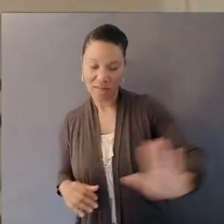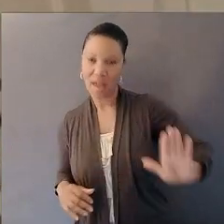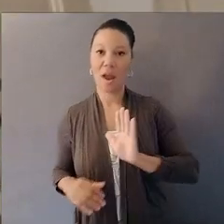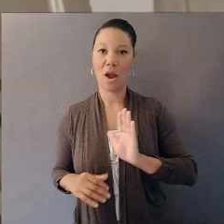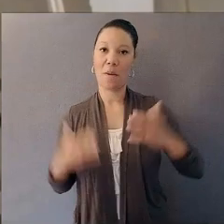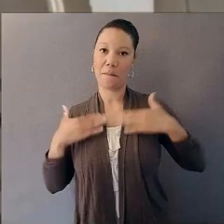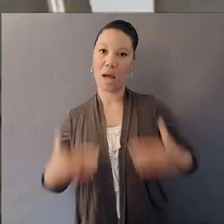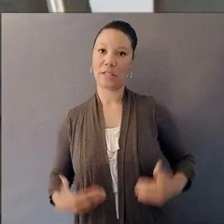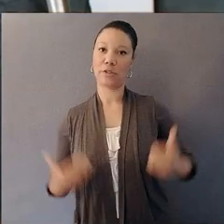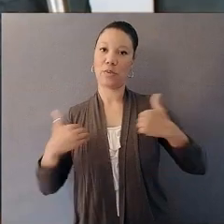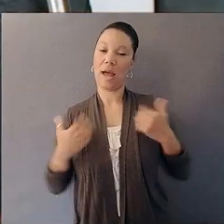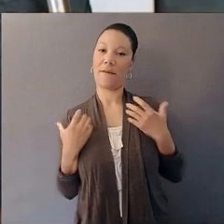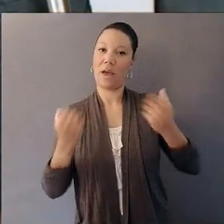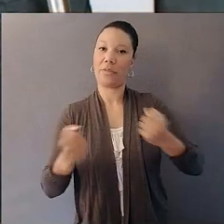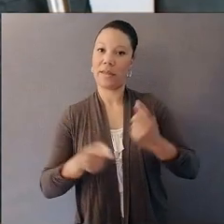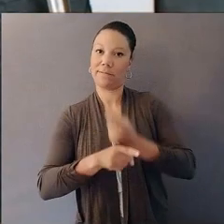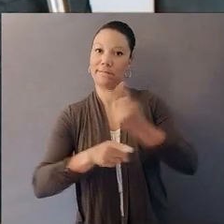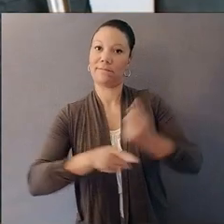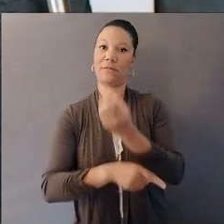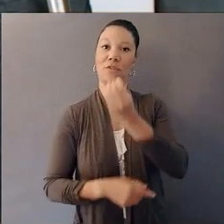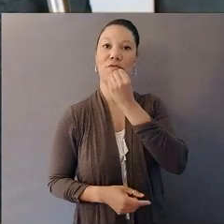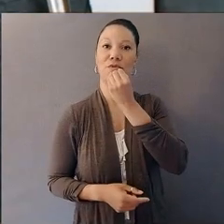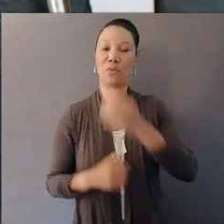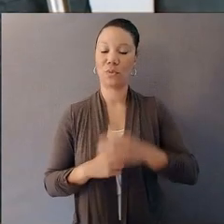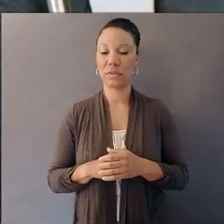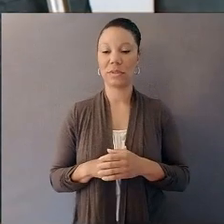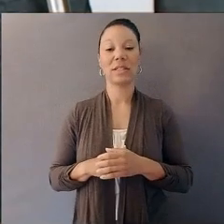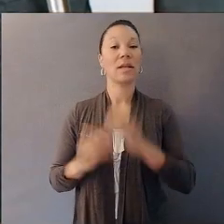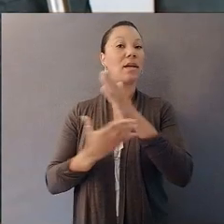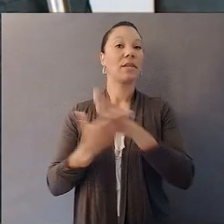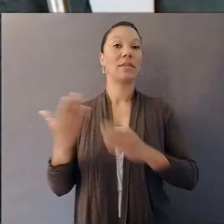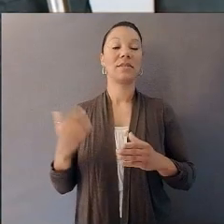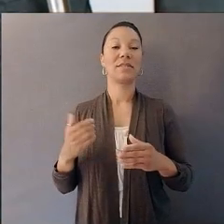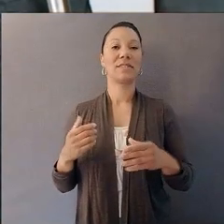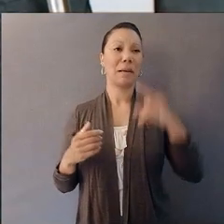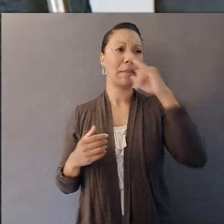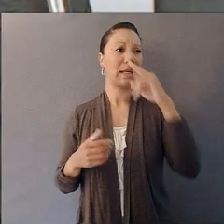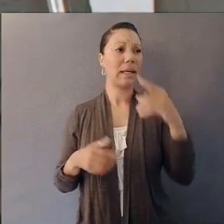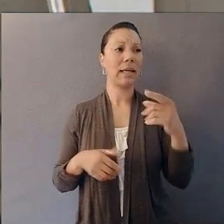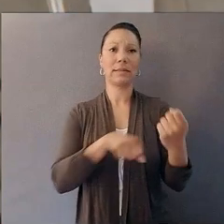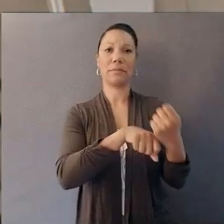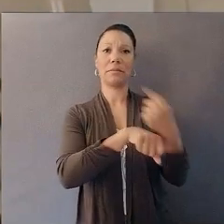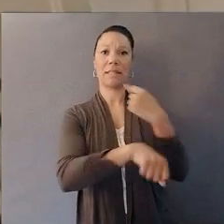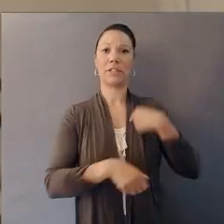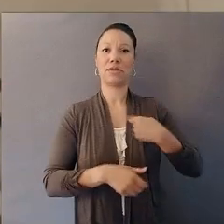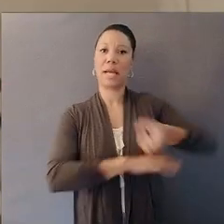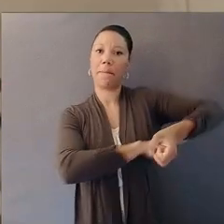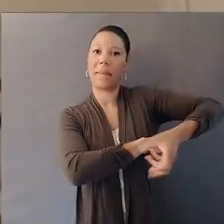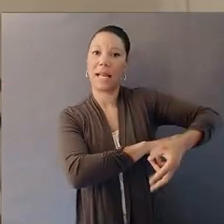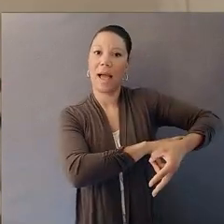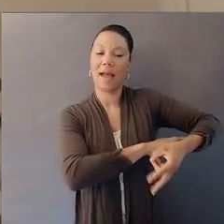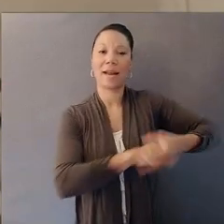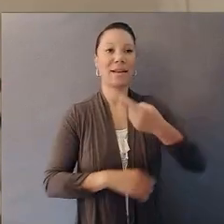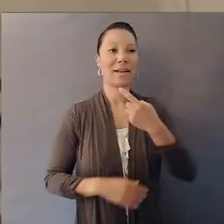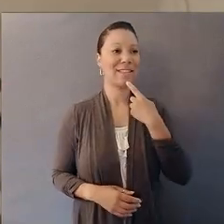foods, and during regular times. Some of these kids who are messaging me at midnight, and saying,